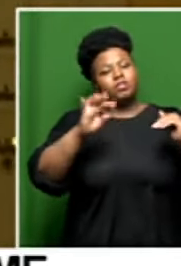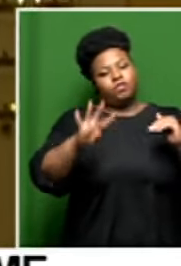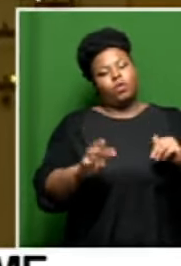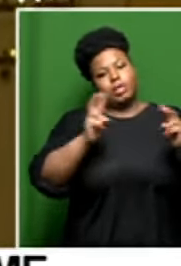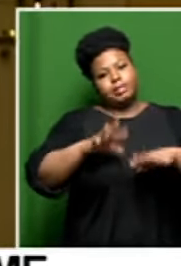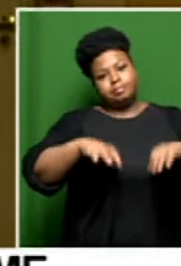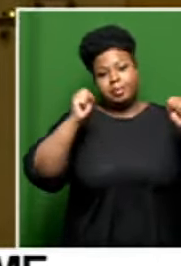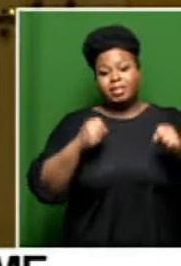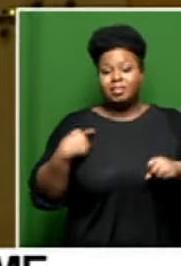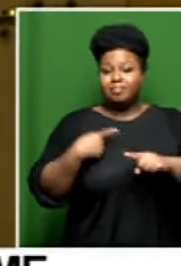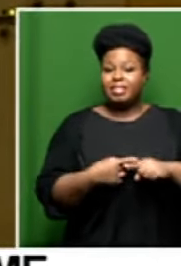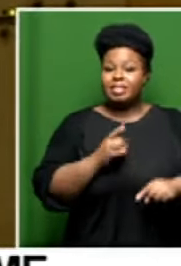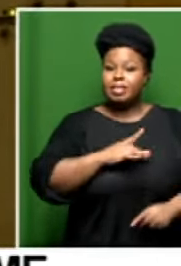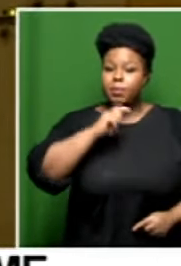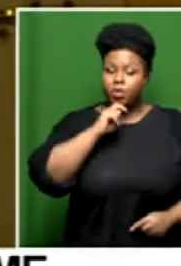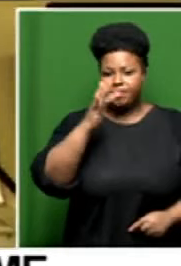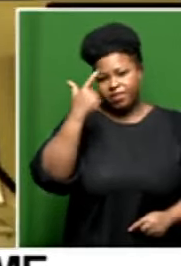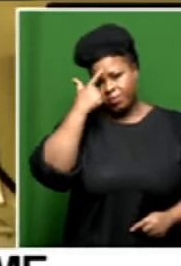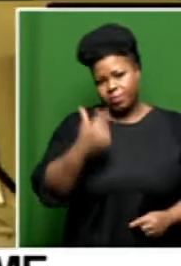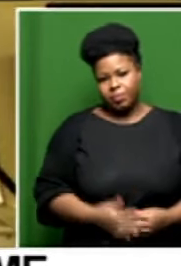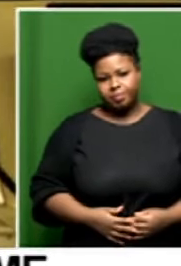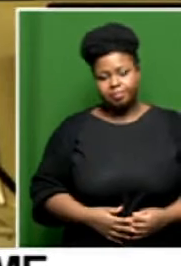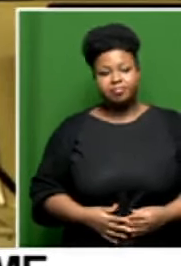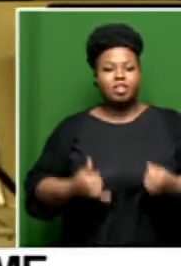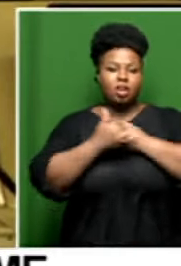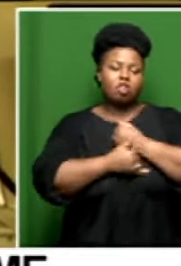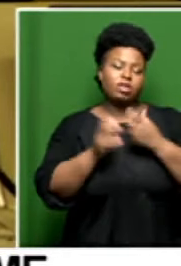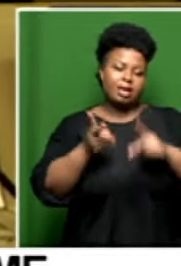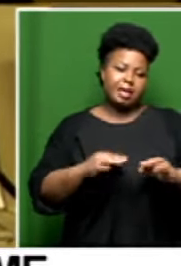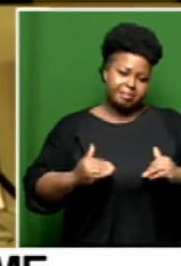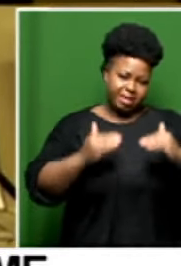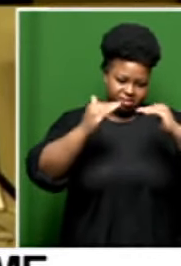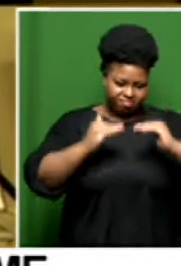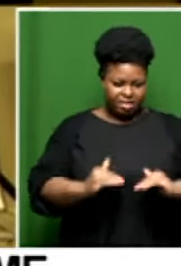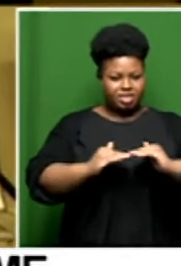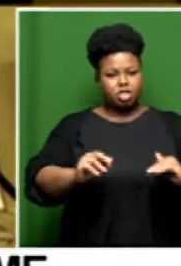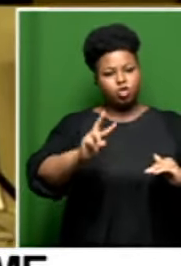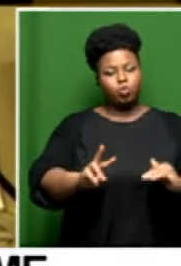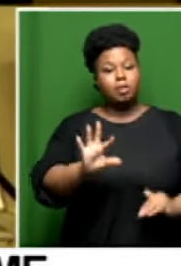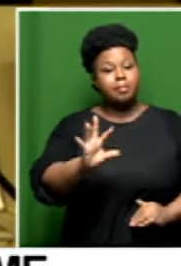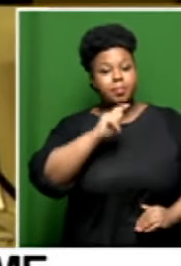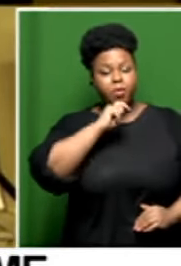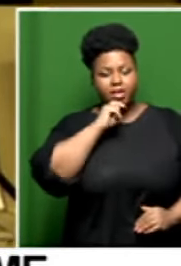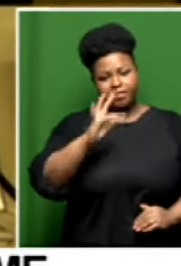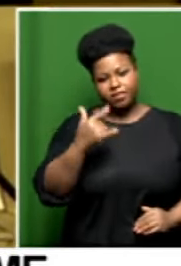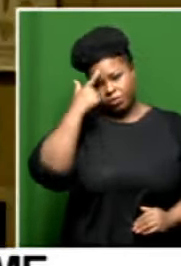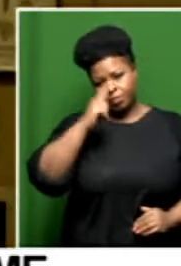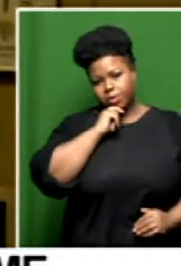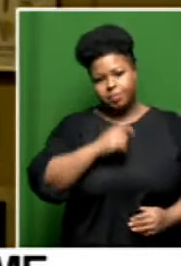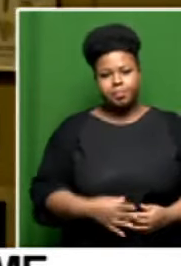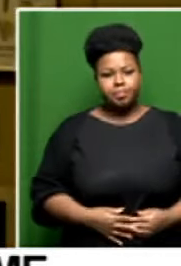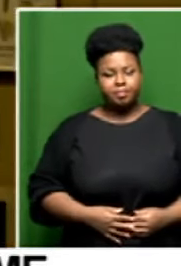load shedding until Saturday morning at 5. The country will then be moved to stage 2 until Monday morning at 5